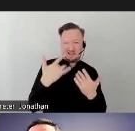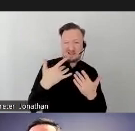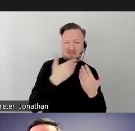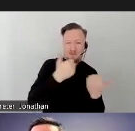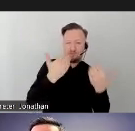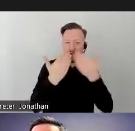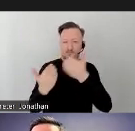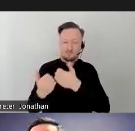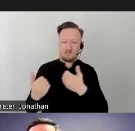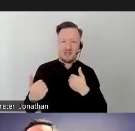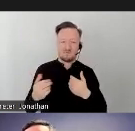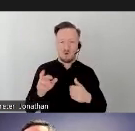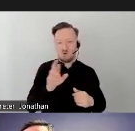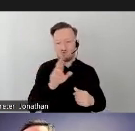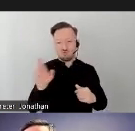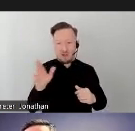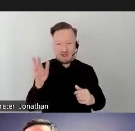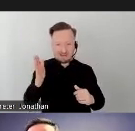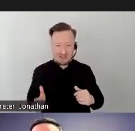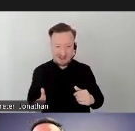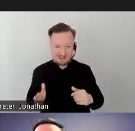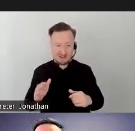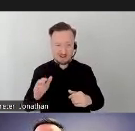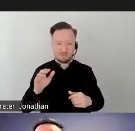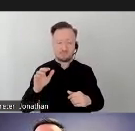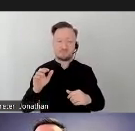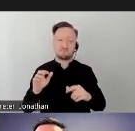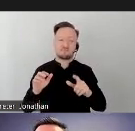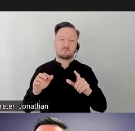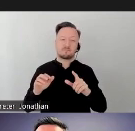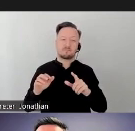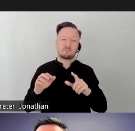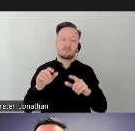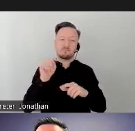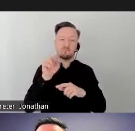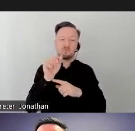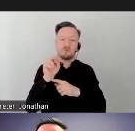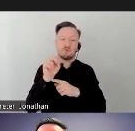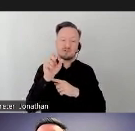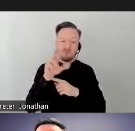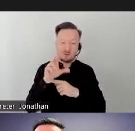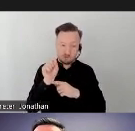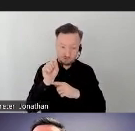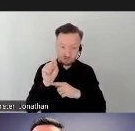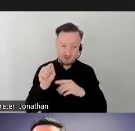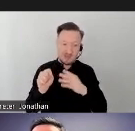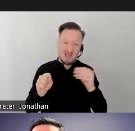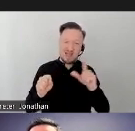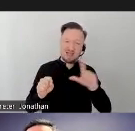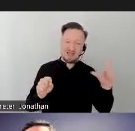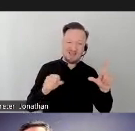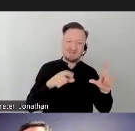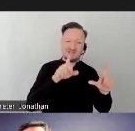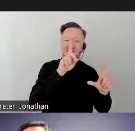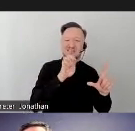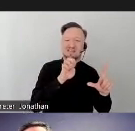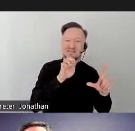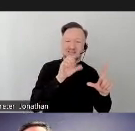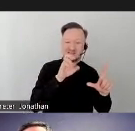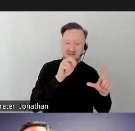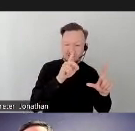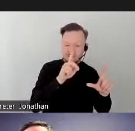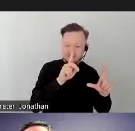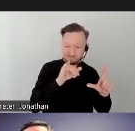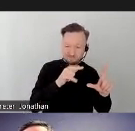have right-sided colon or ascending colon, you have transverse colon, descending colon or the left side of